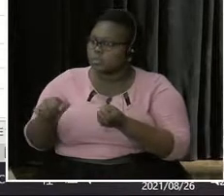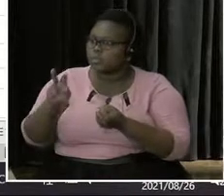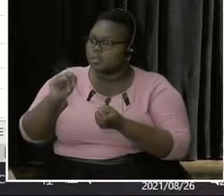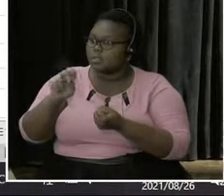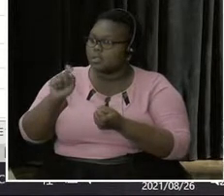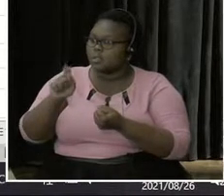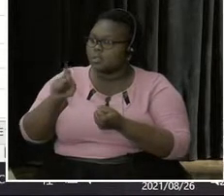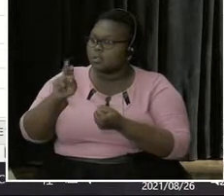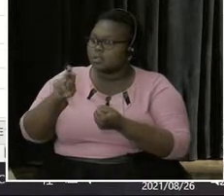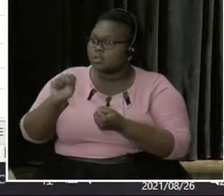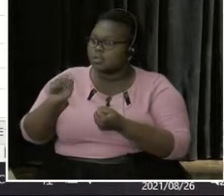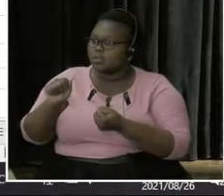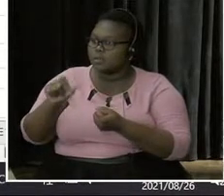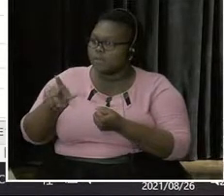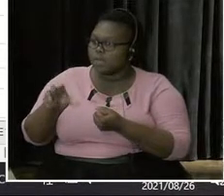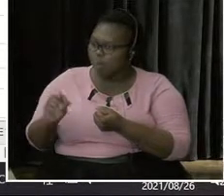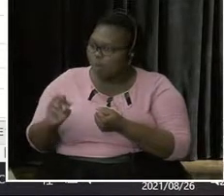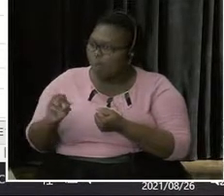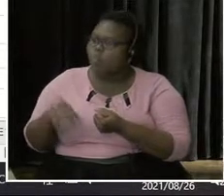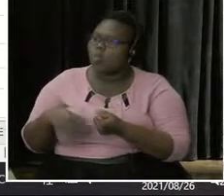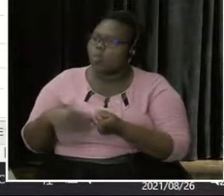Umalo?